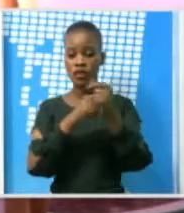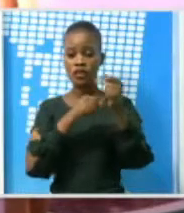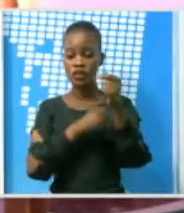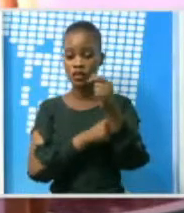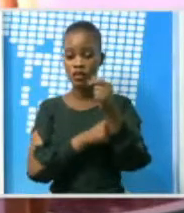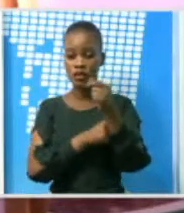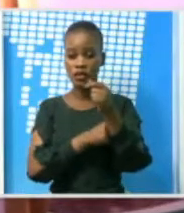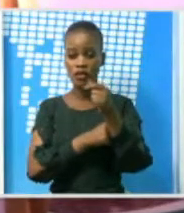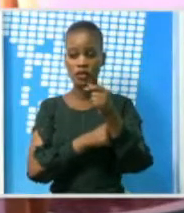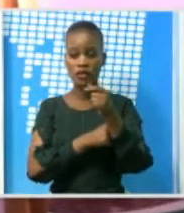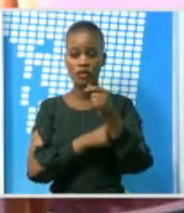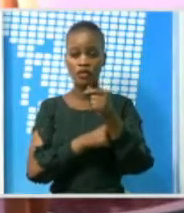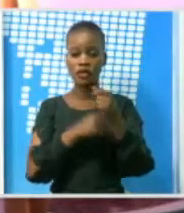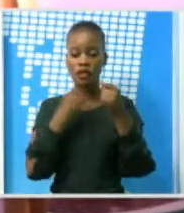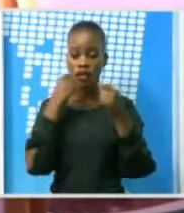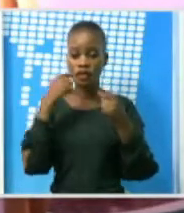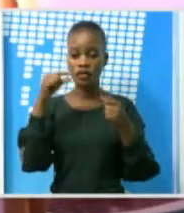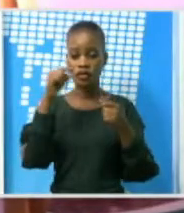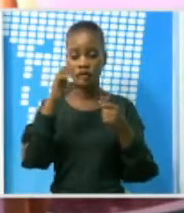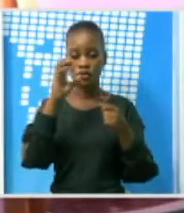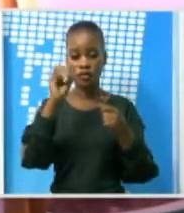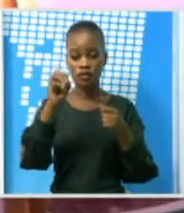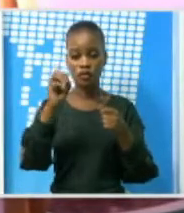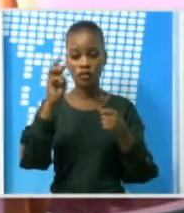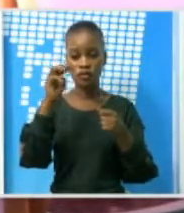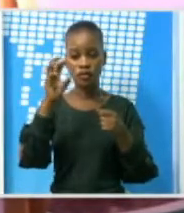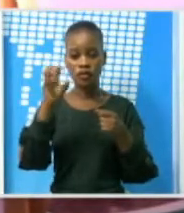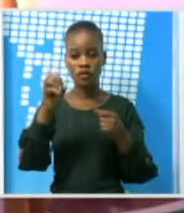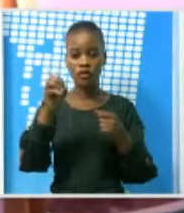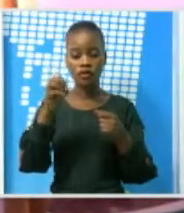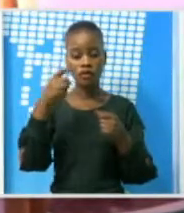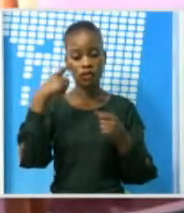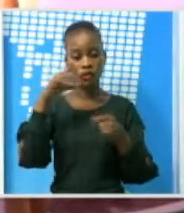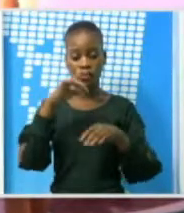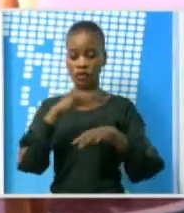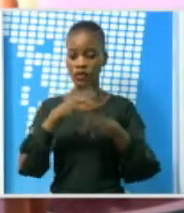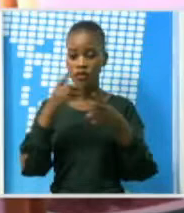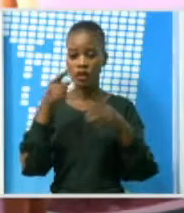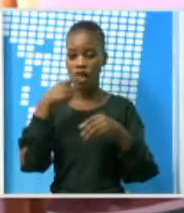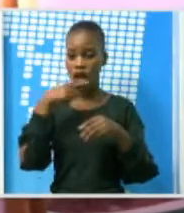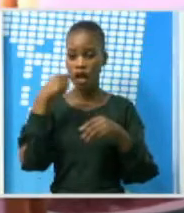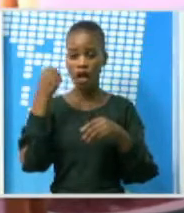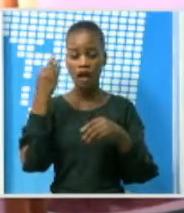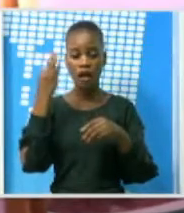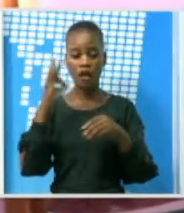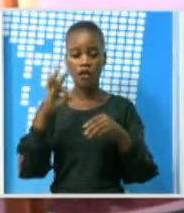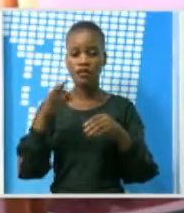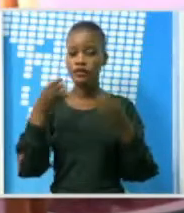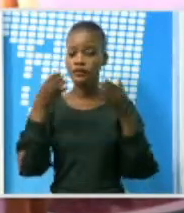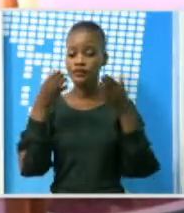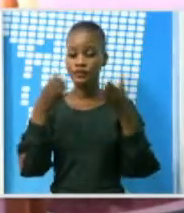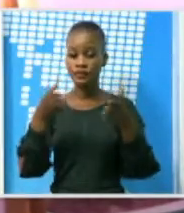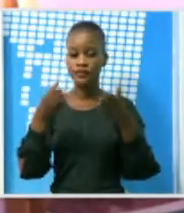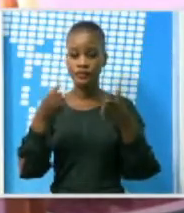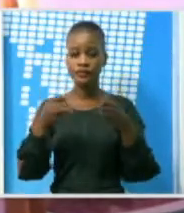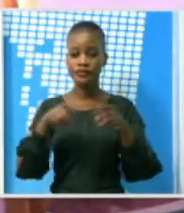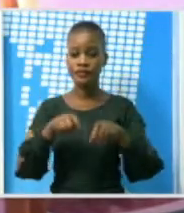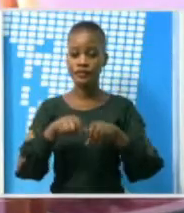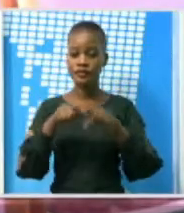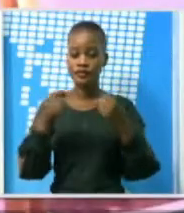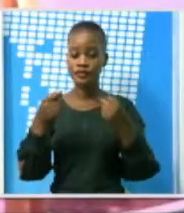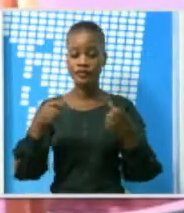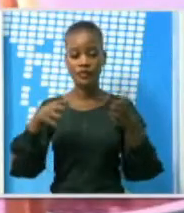power, geothermal. We also look at now green hydrogen. Basically, we break down